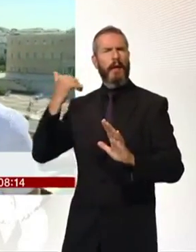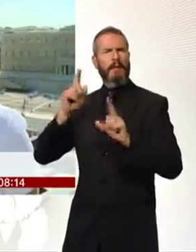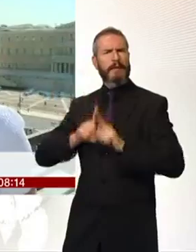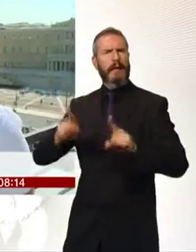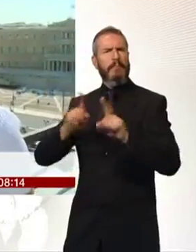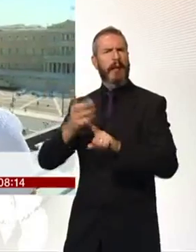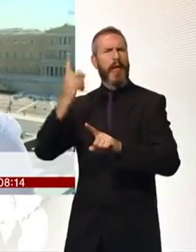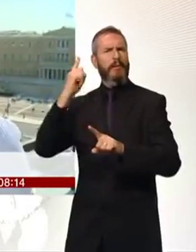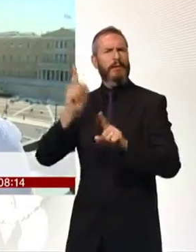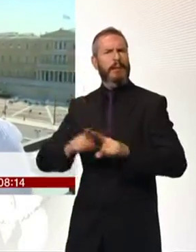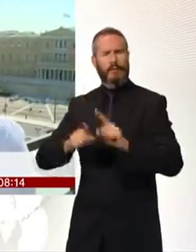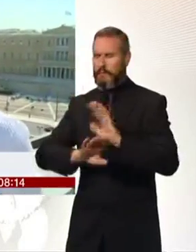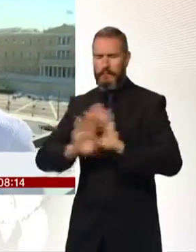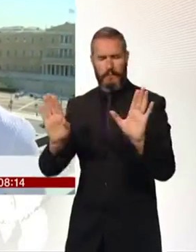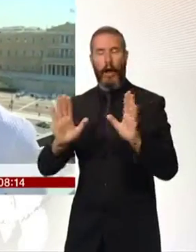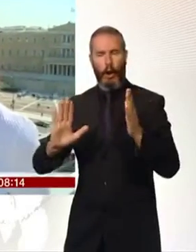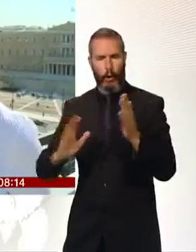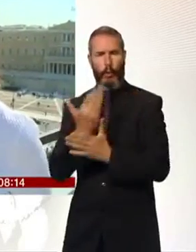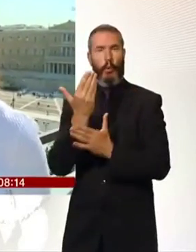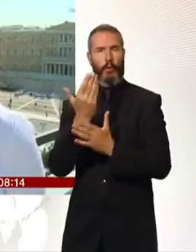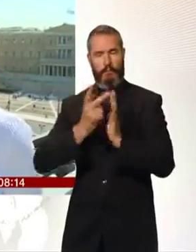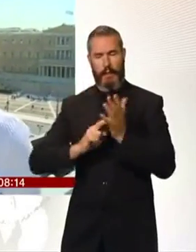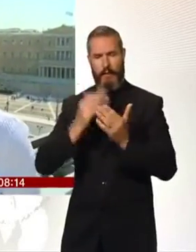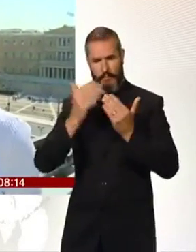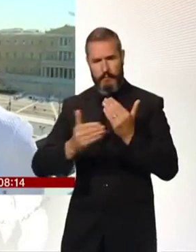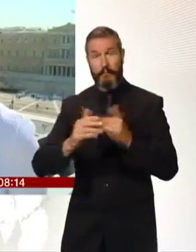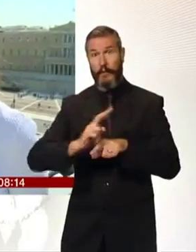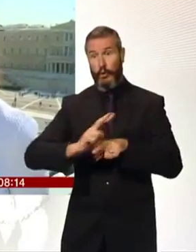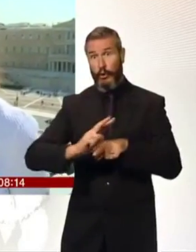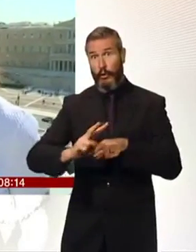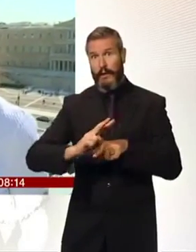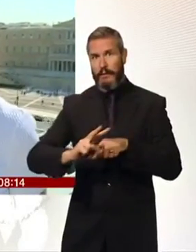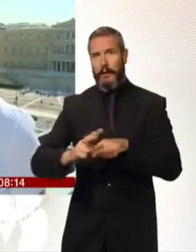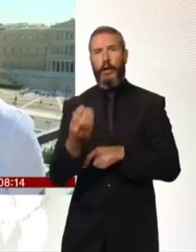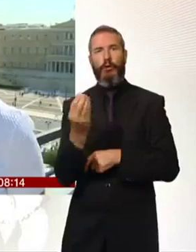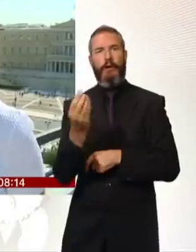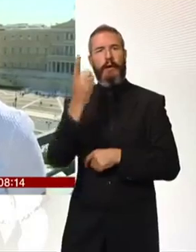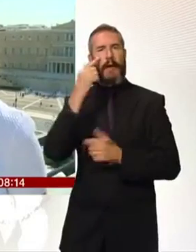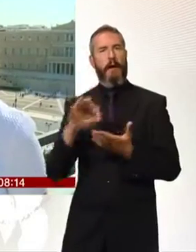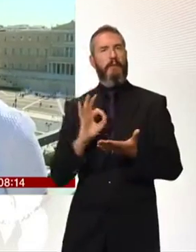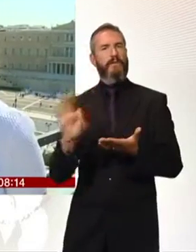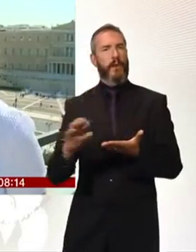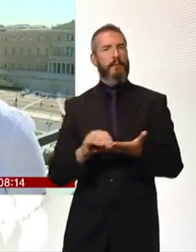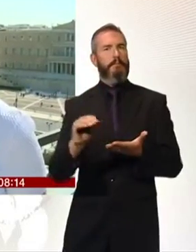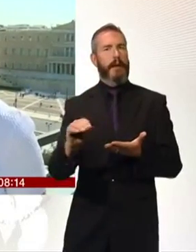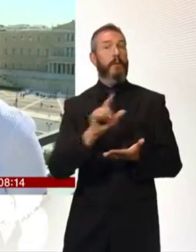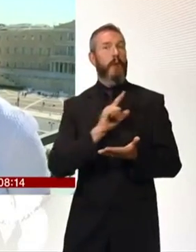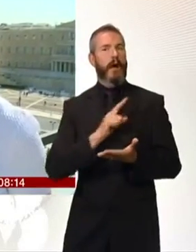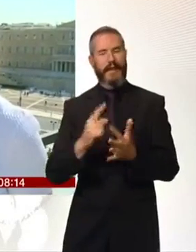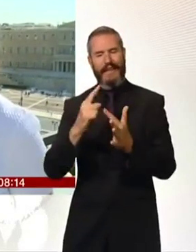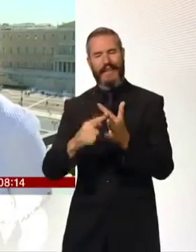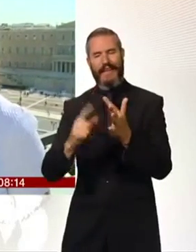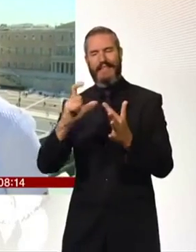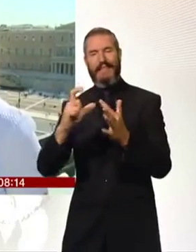week ago, within 2 weeks, so that Greece does not default on a payment due to the ECB on July